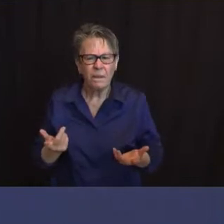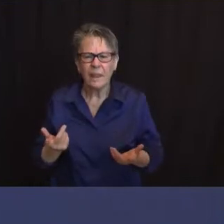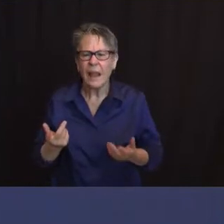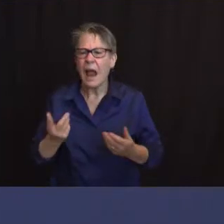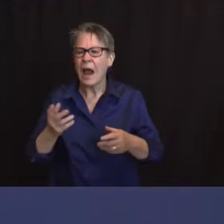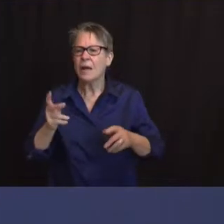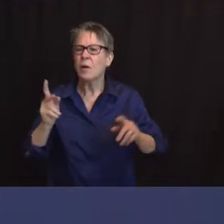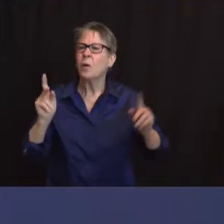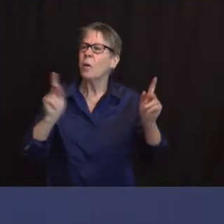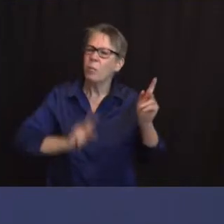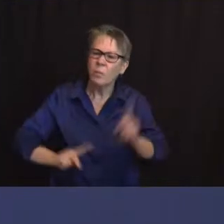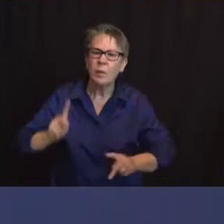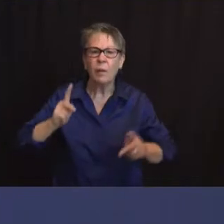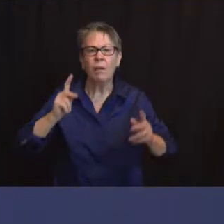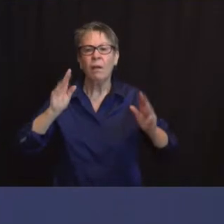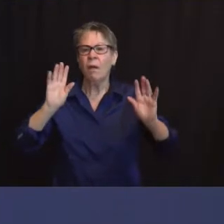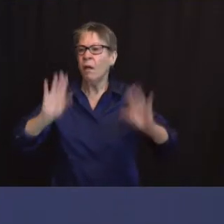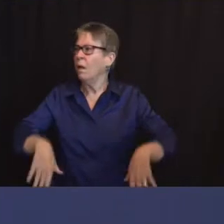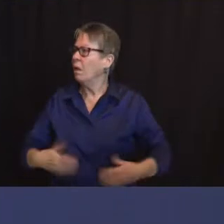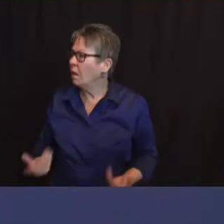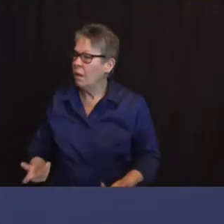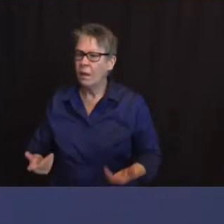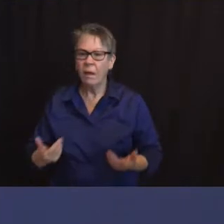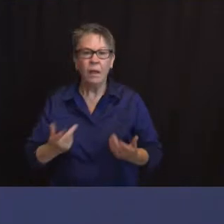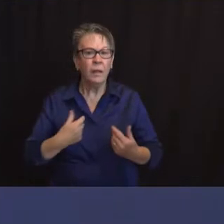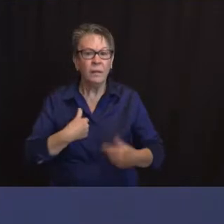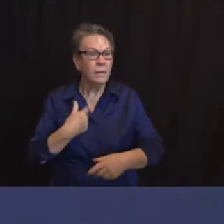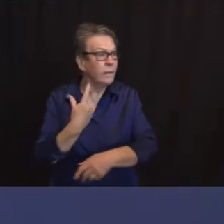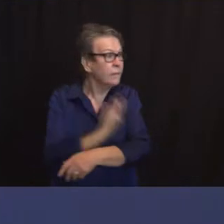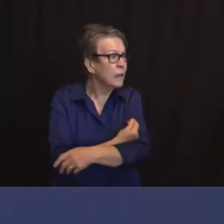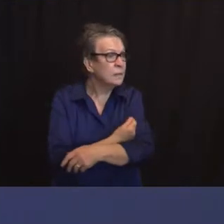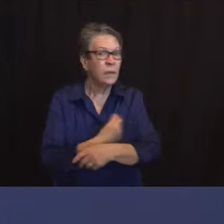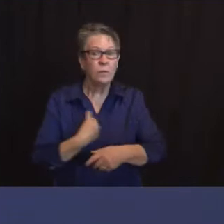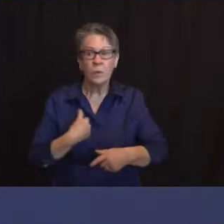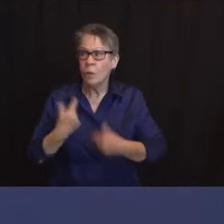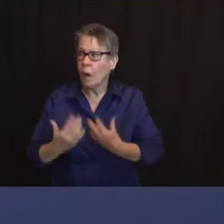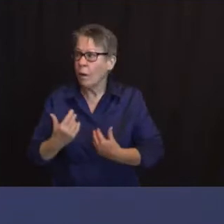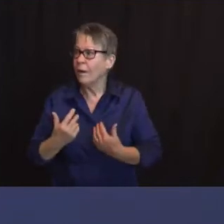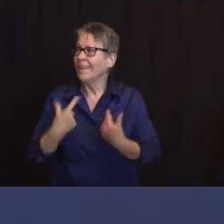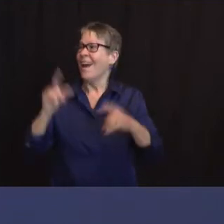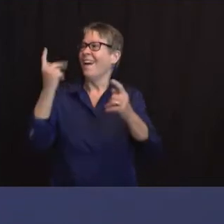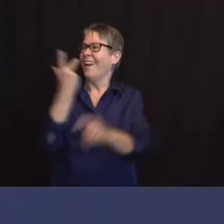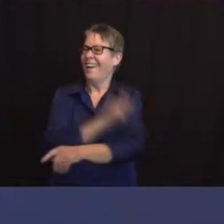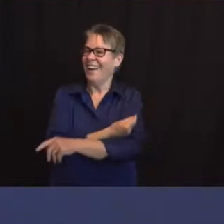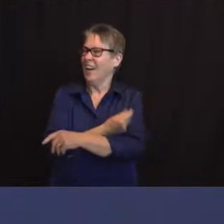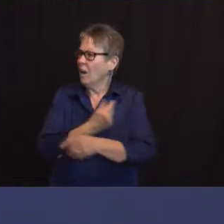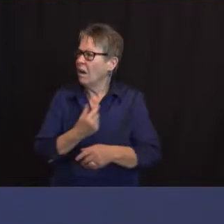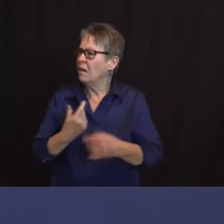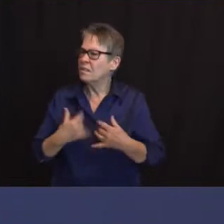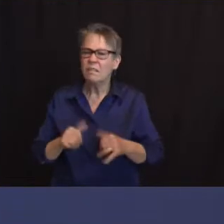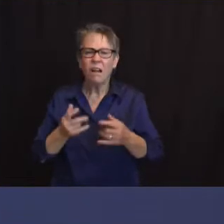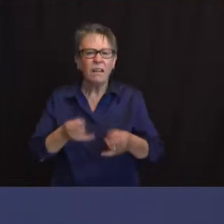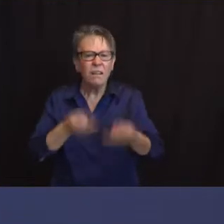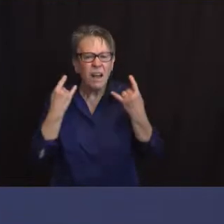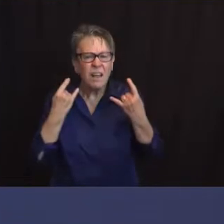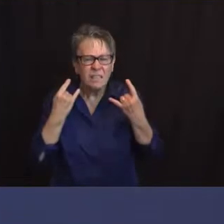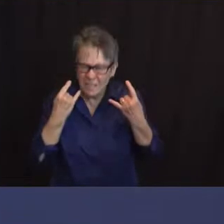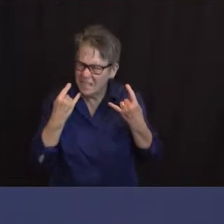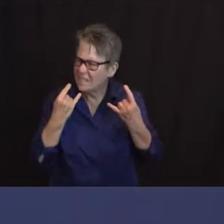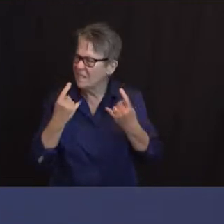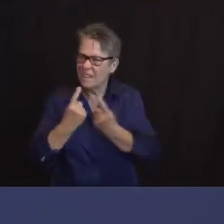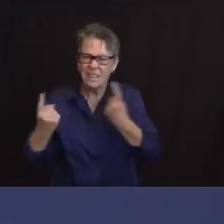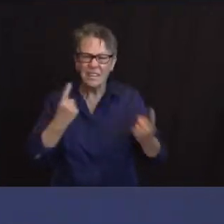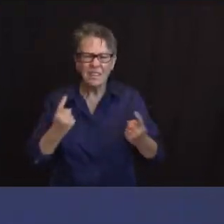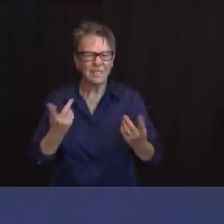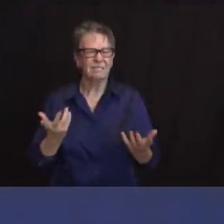a vaccine appointment. I finally went and I got my darn vaccine, and now you're telling me I still got to wear these things. What's going on? As long